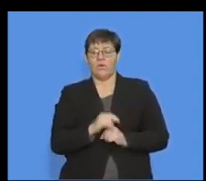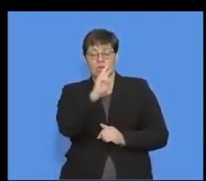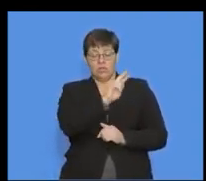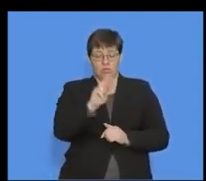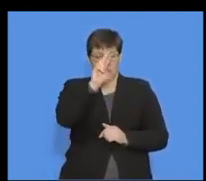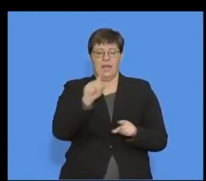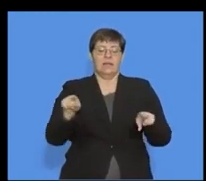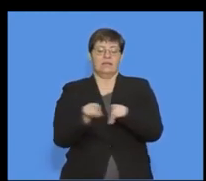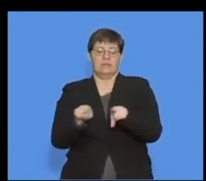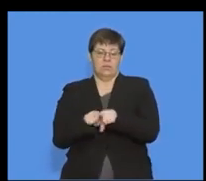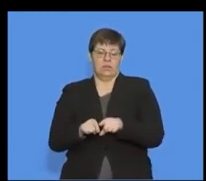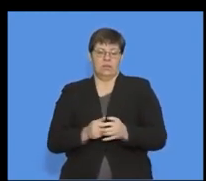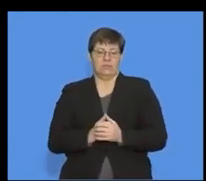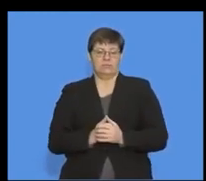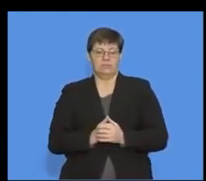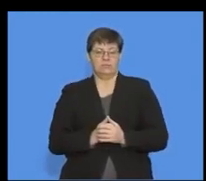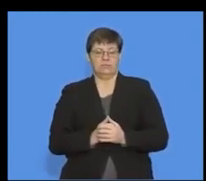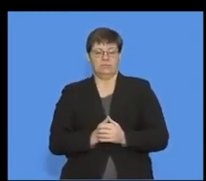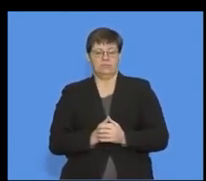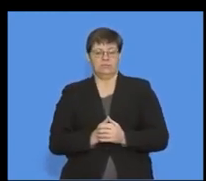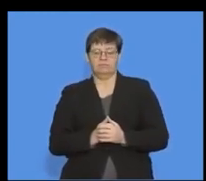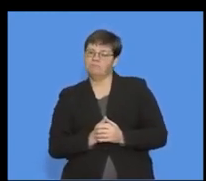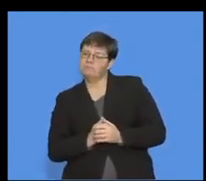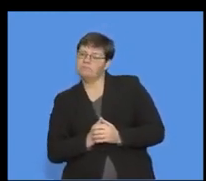all squared is equals to,